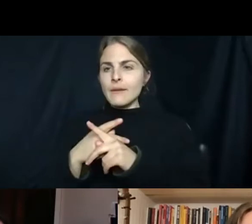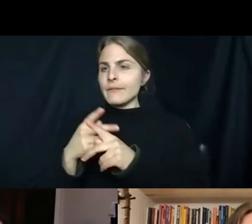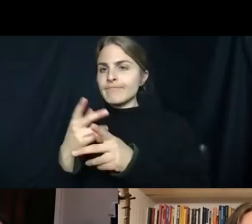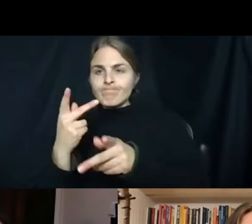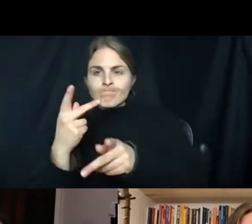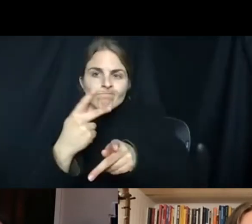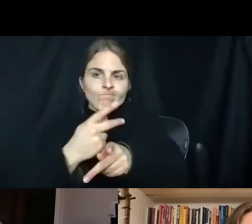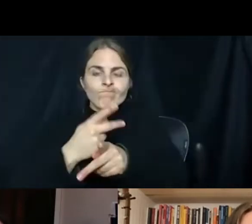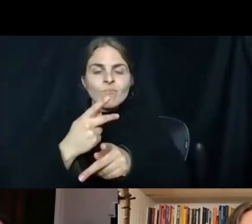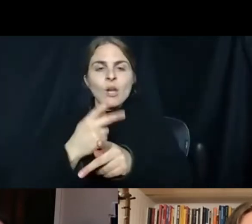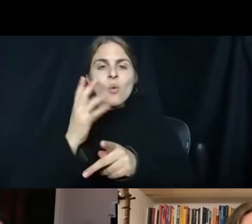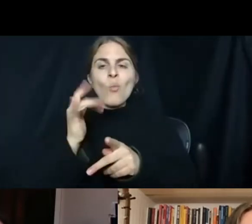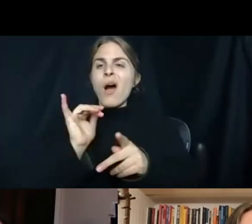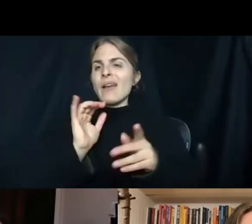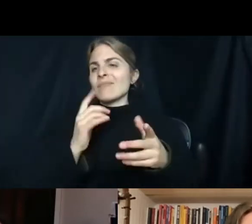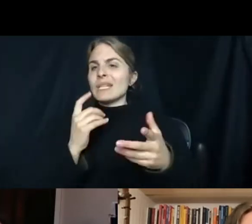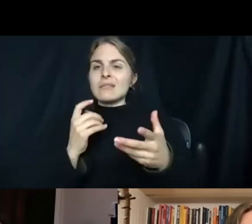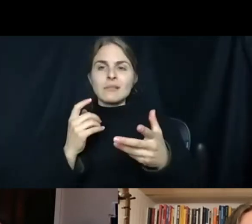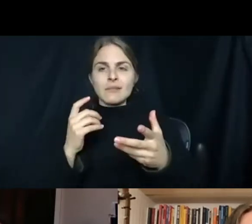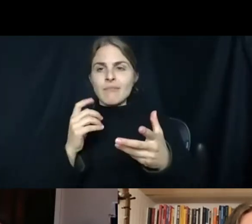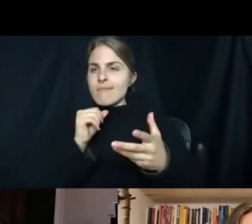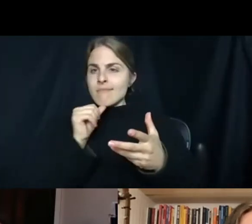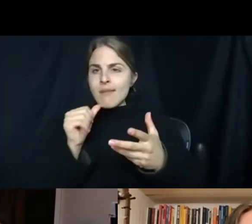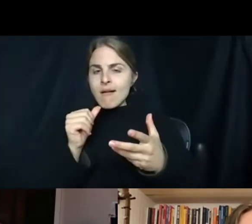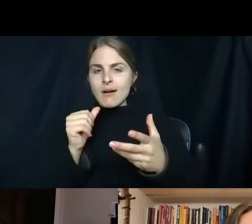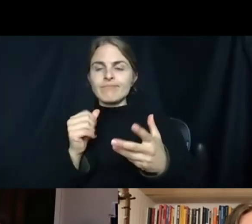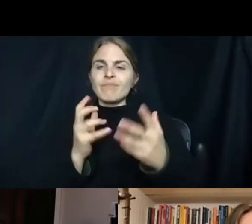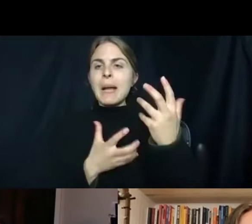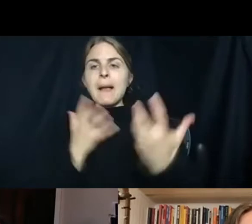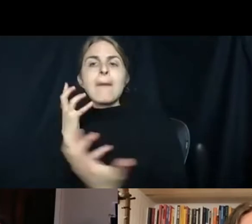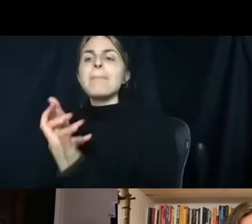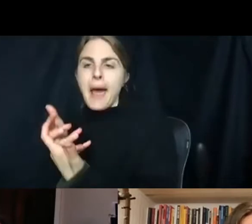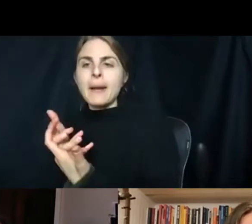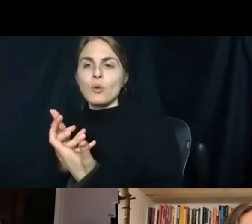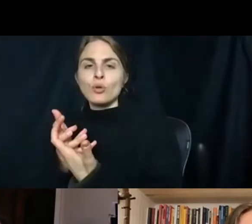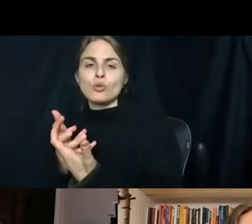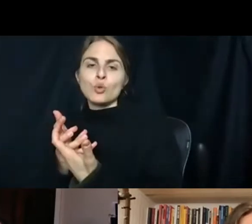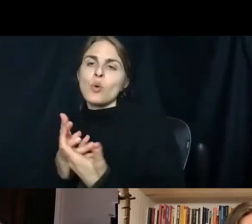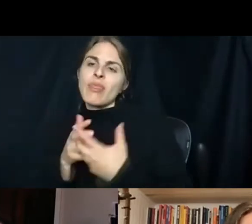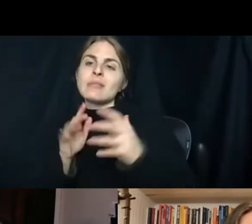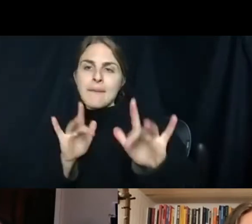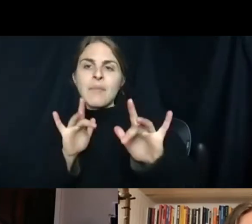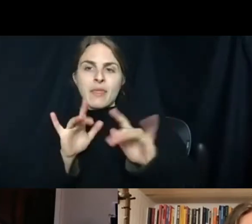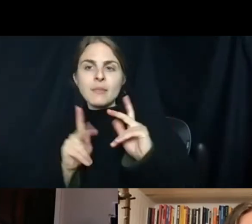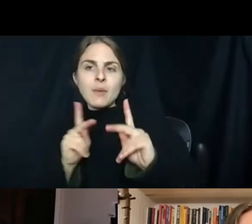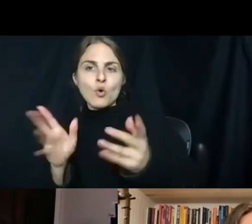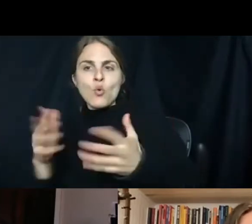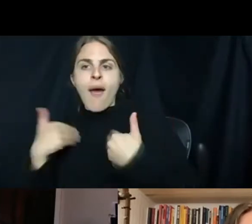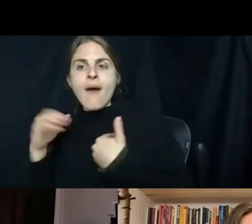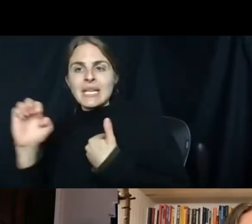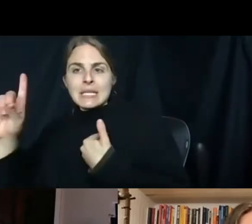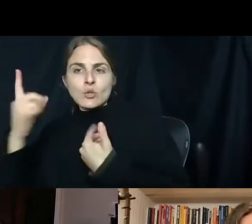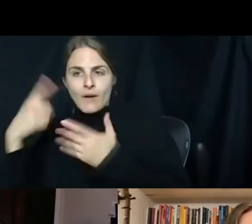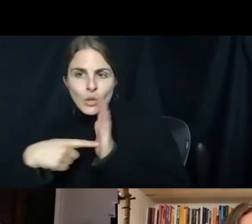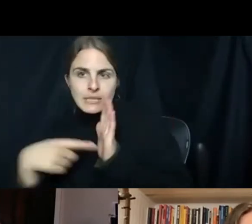their fatness allows them to be criminalized in ways that are not compatible with the sympathies that we're supposed to give people who have like eating disorders, for